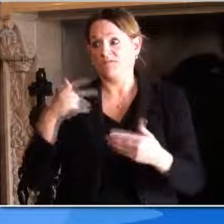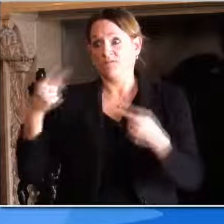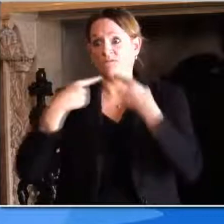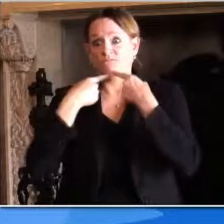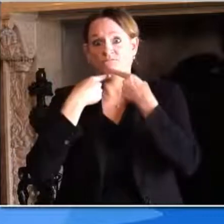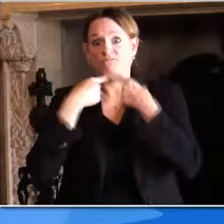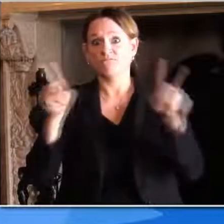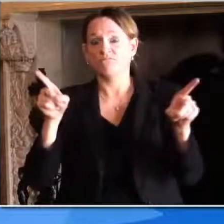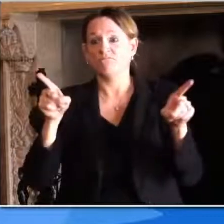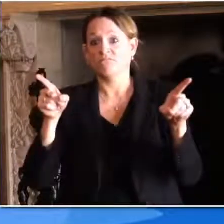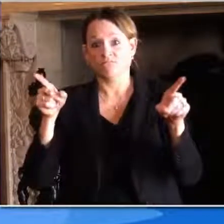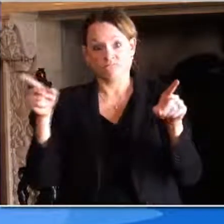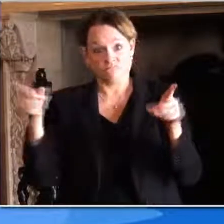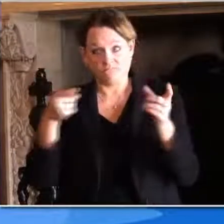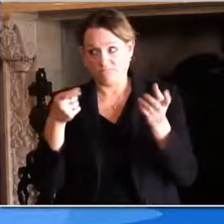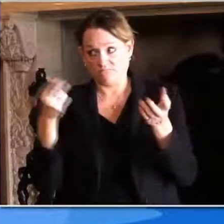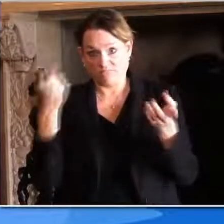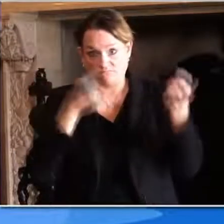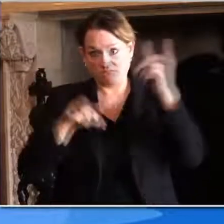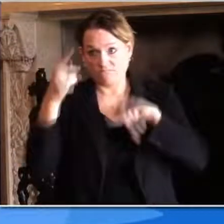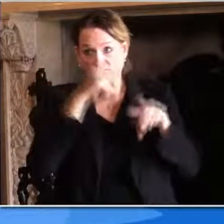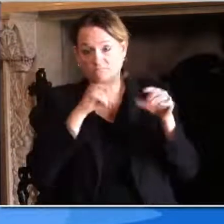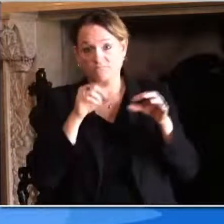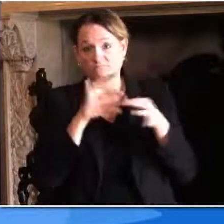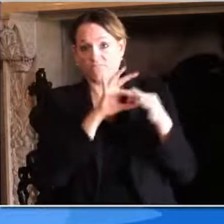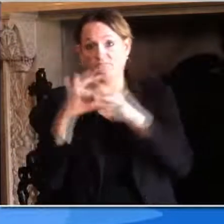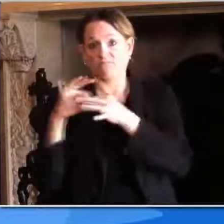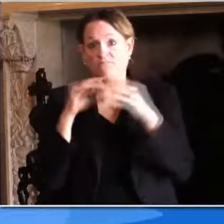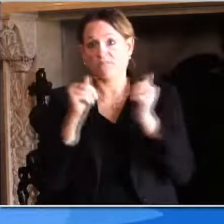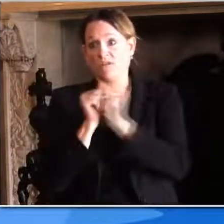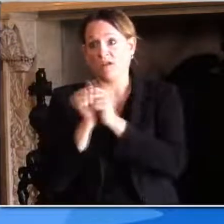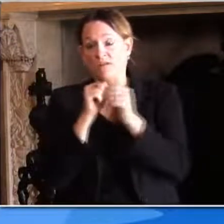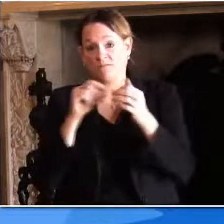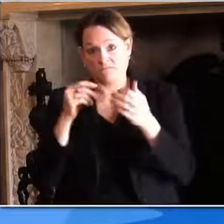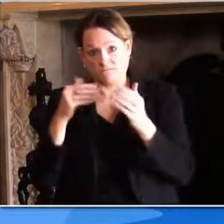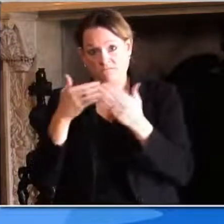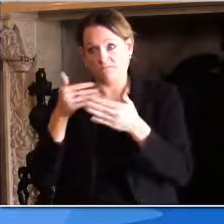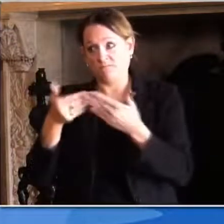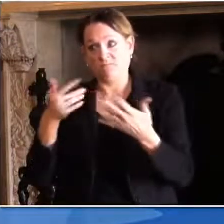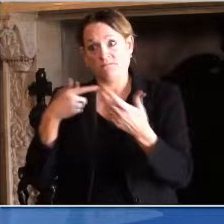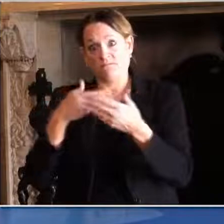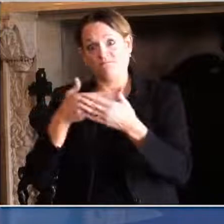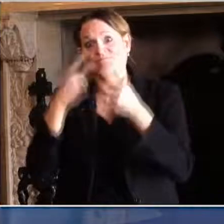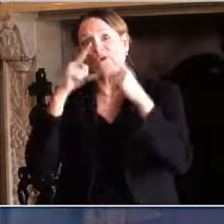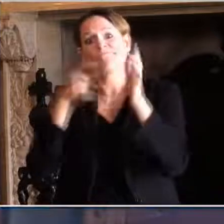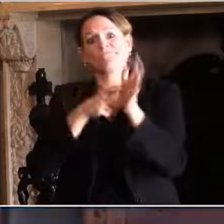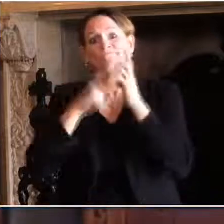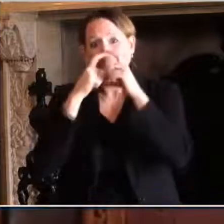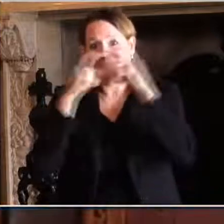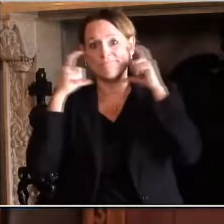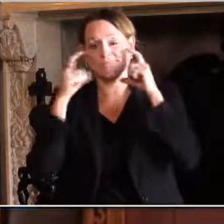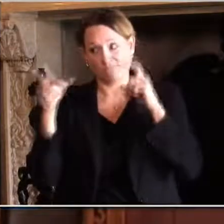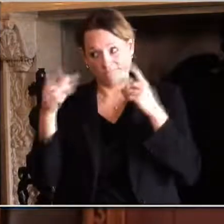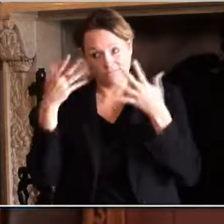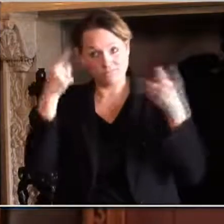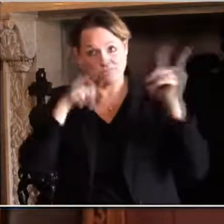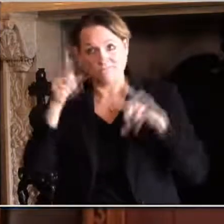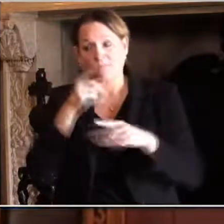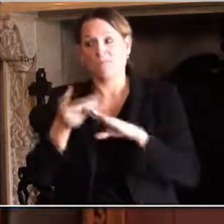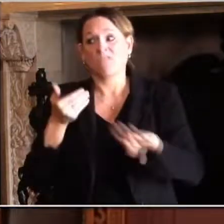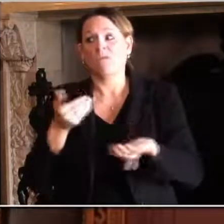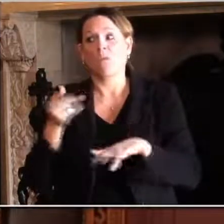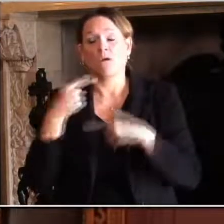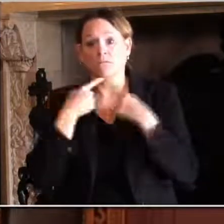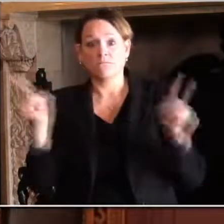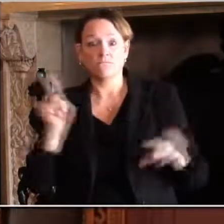a statewide requirement might look like ahead of time? I did make this